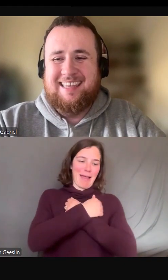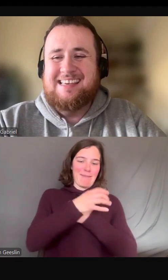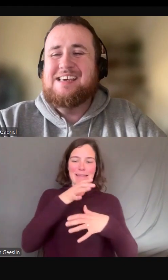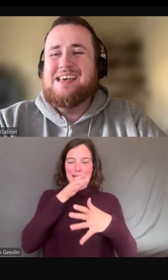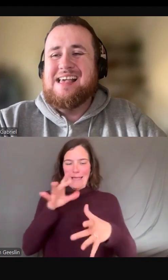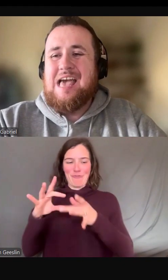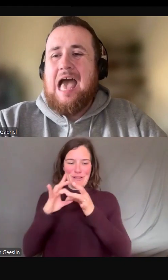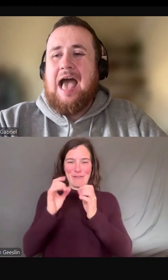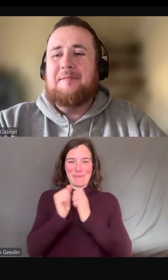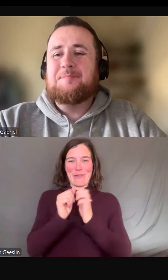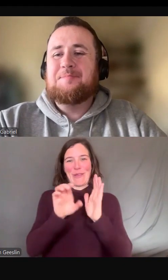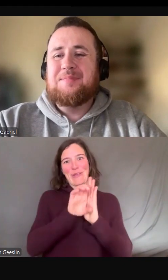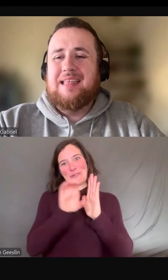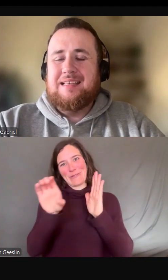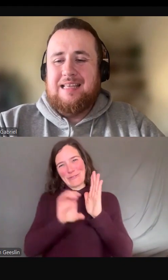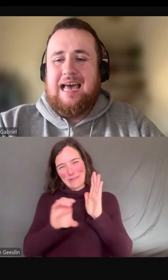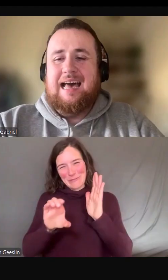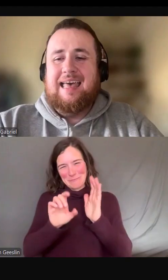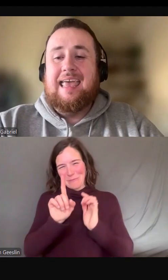UI,